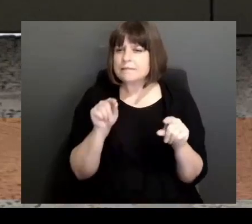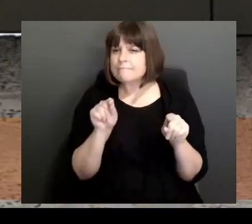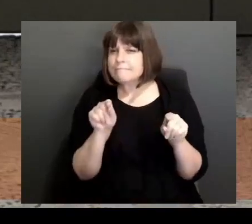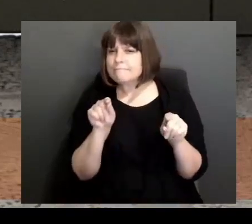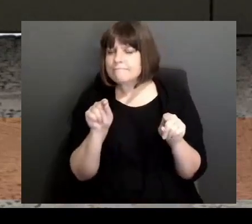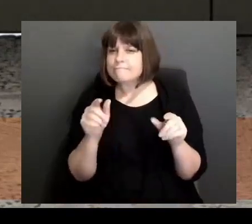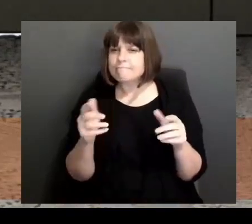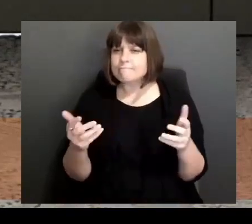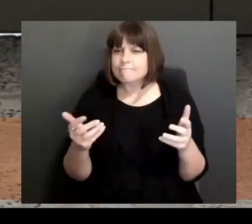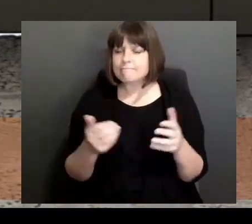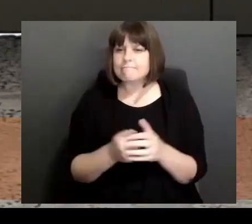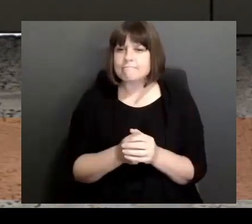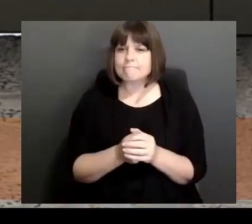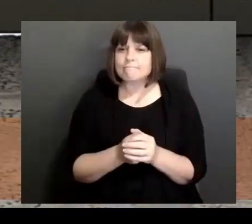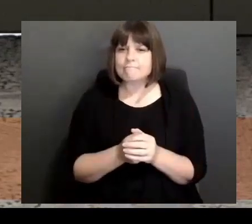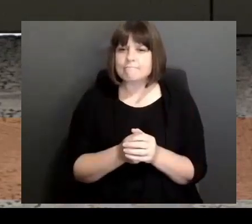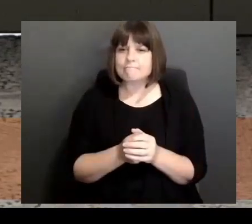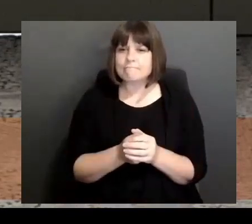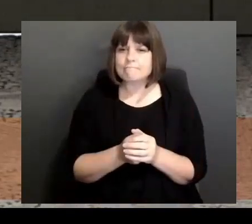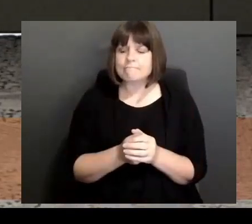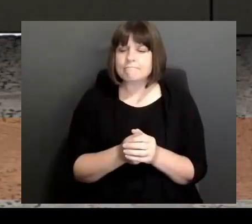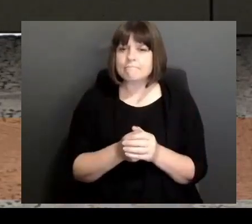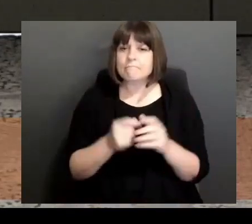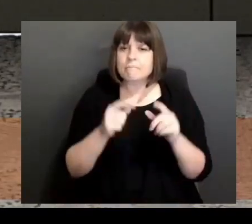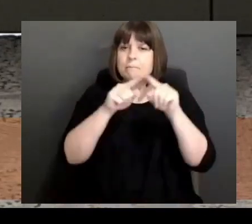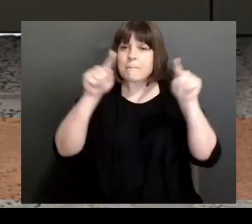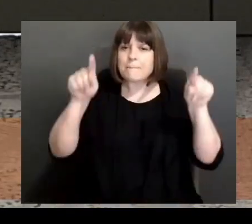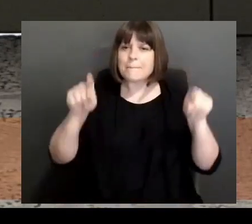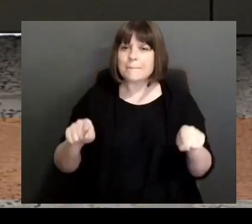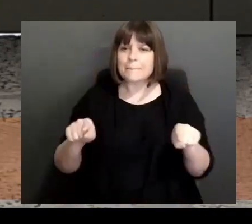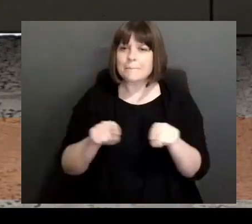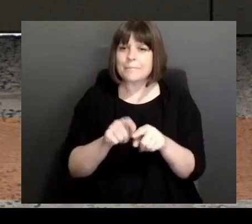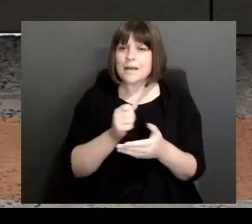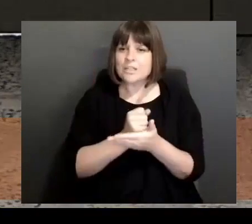on page 8, for example.